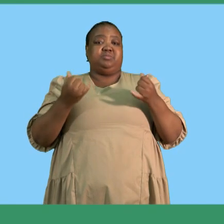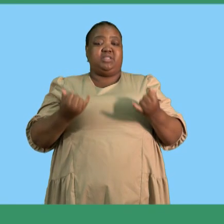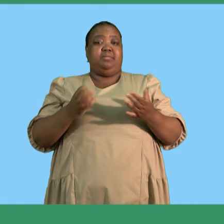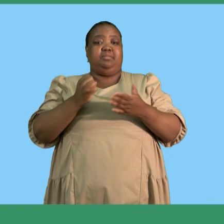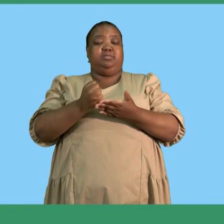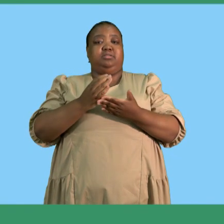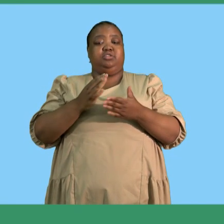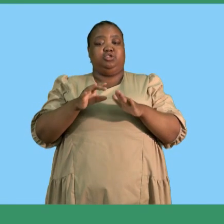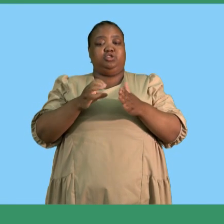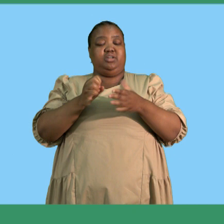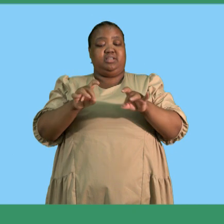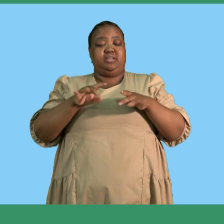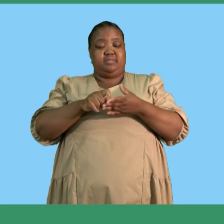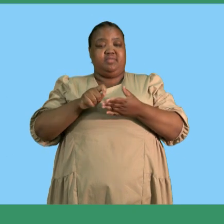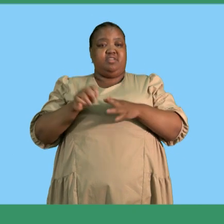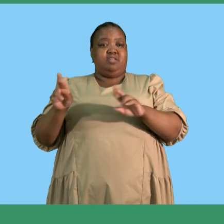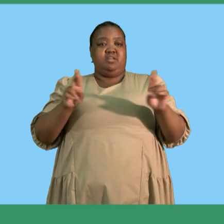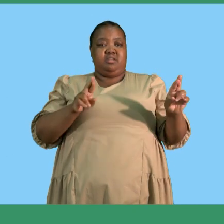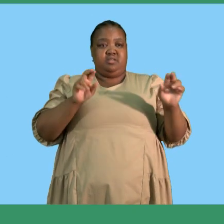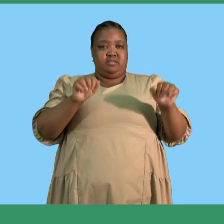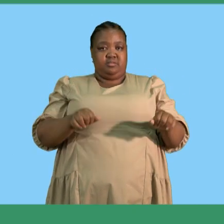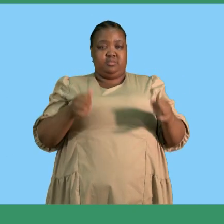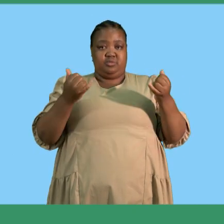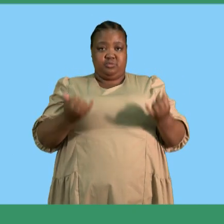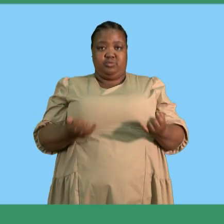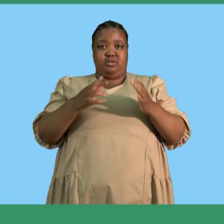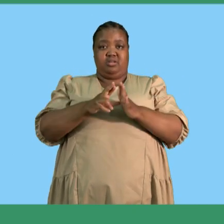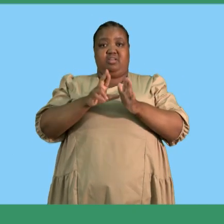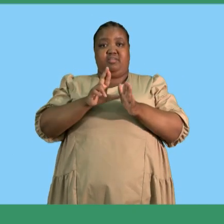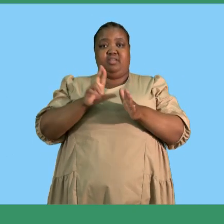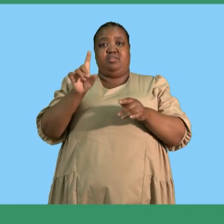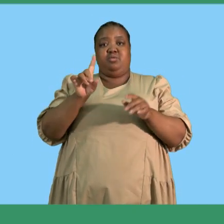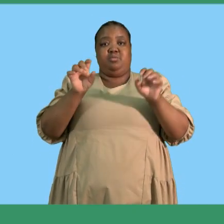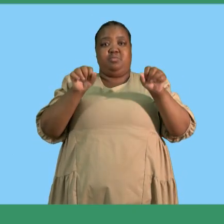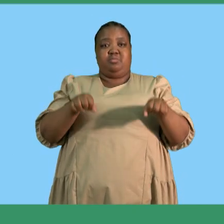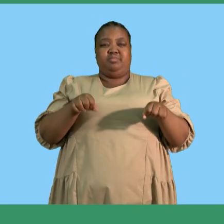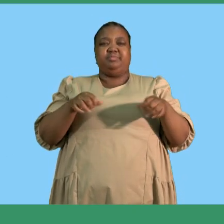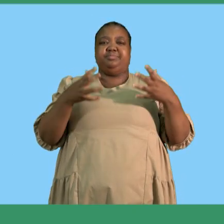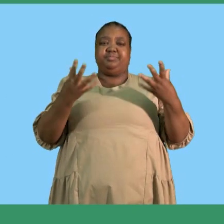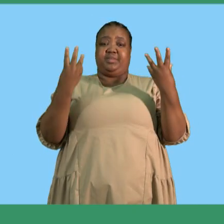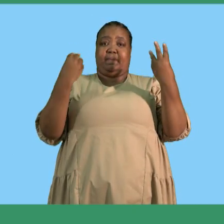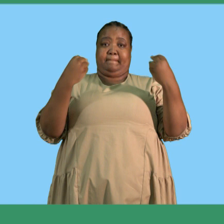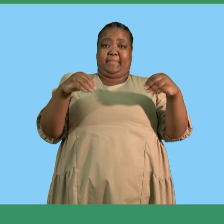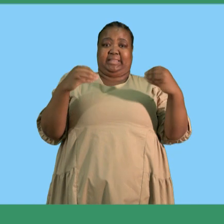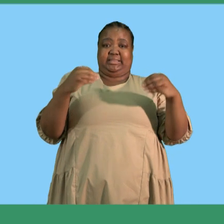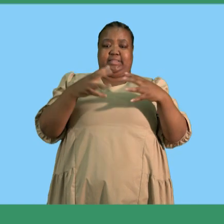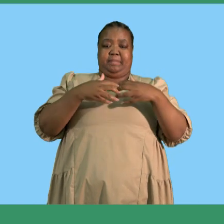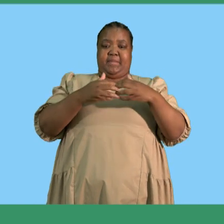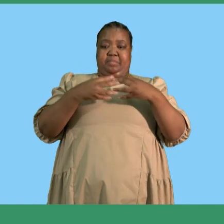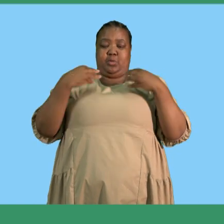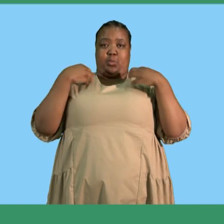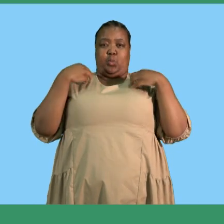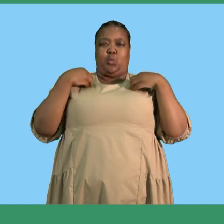Now, the revision objectives of today's lesson is that we will revise on the entrepreneurial